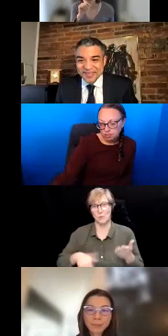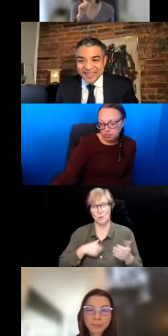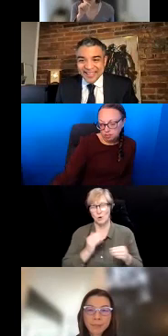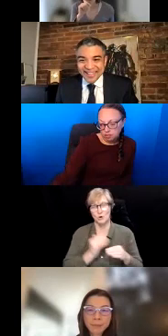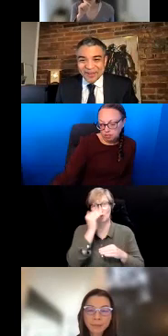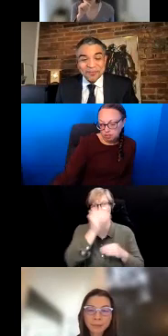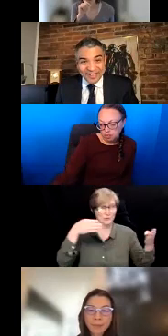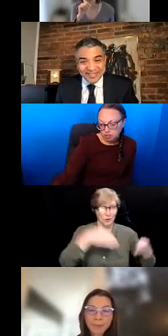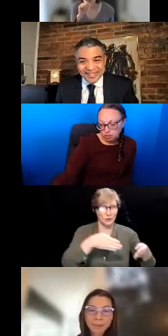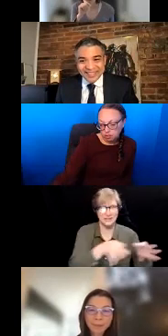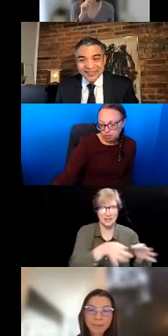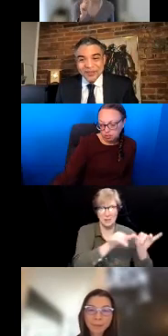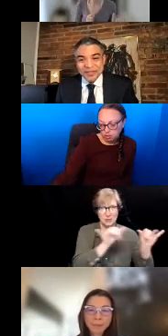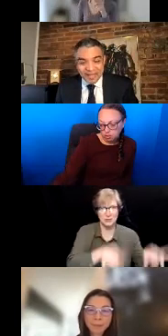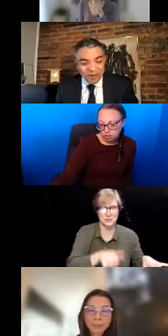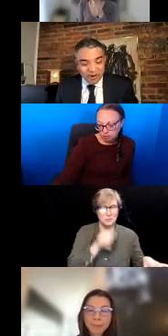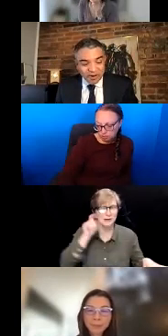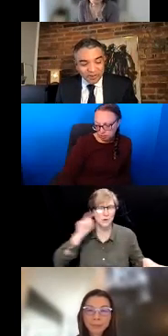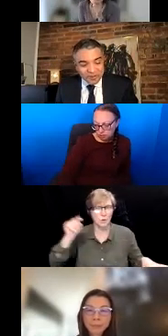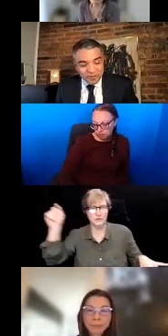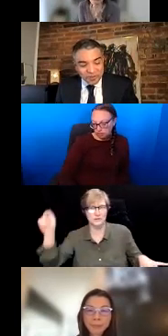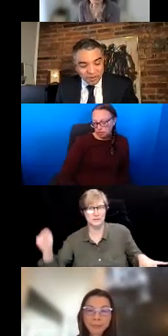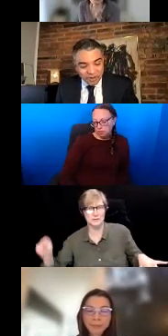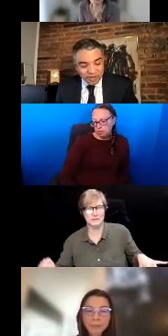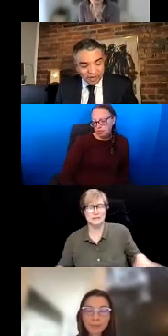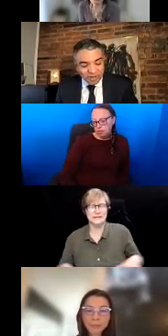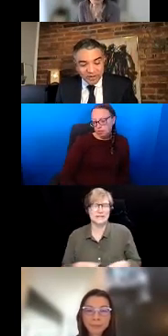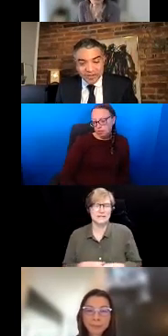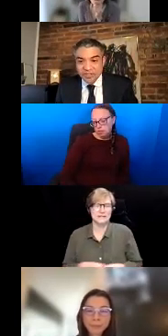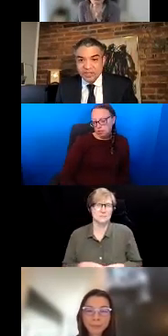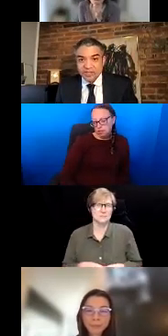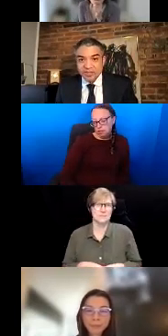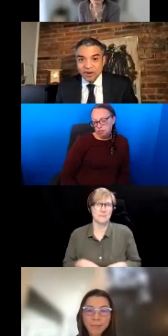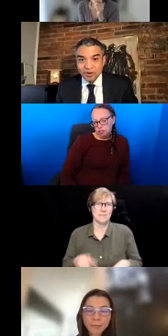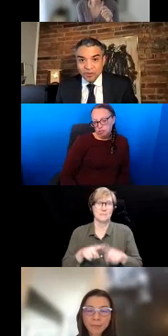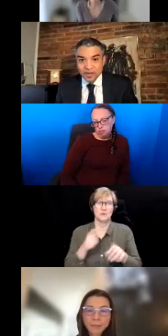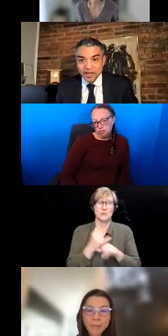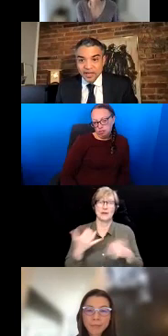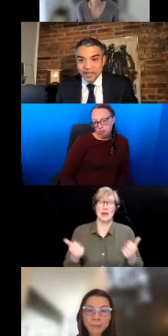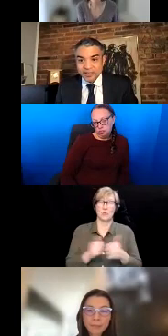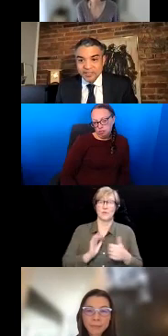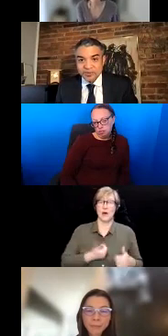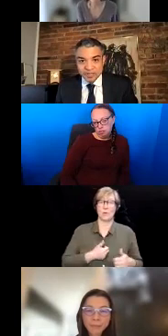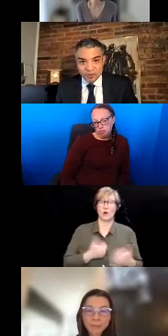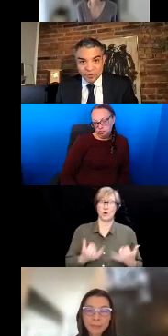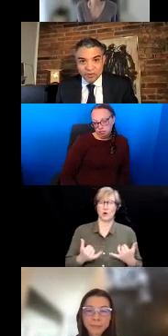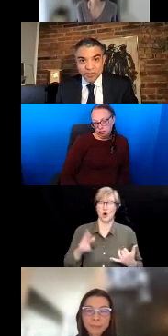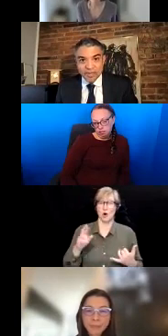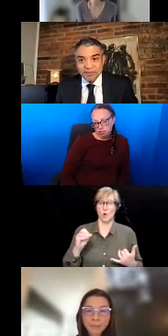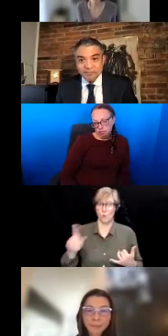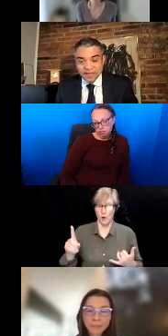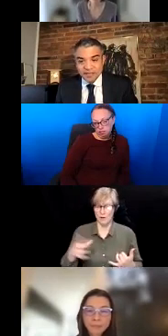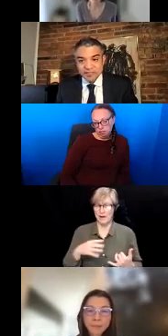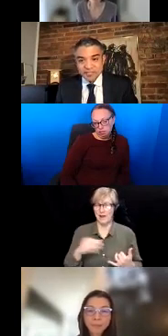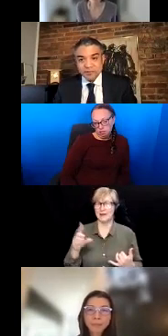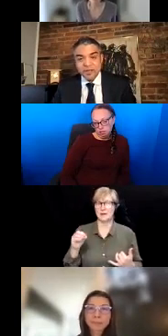system. But, you know, we now are, so with our current R01 and DOD work, we have